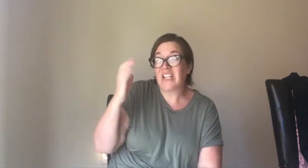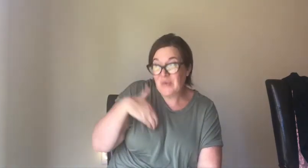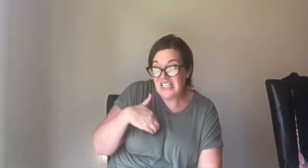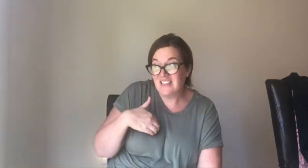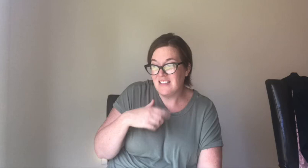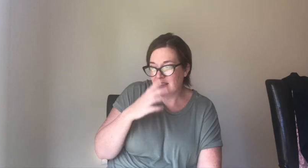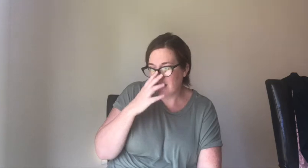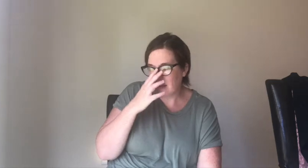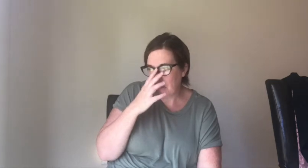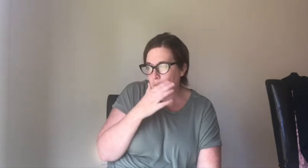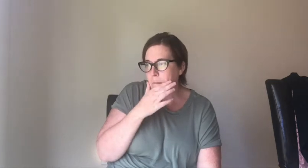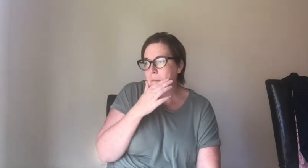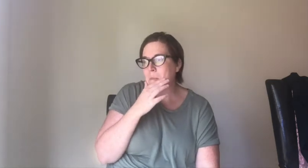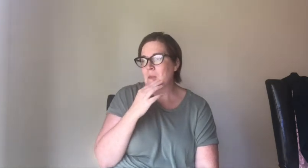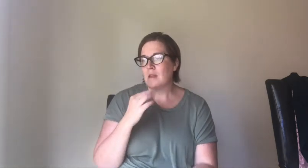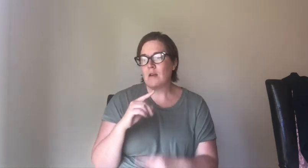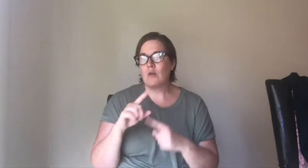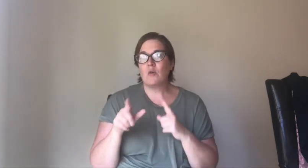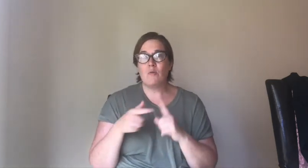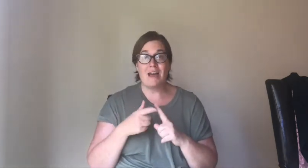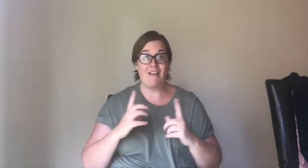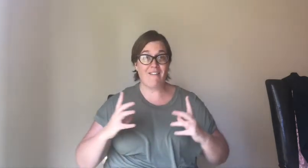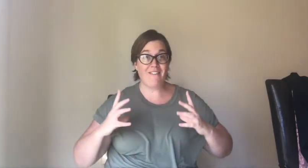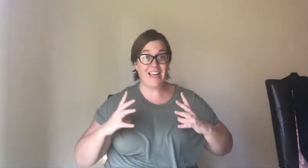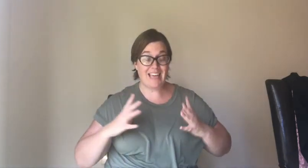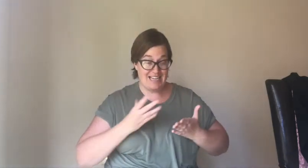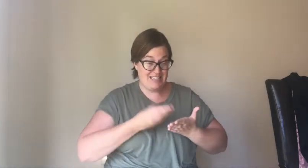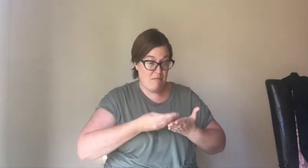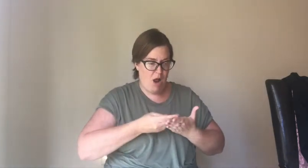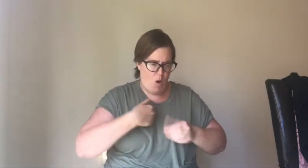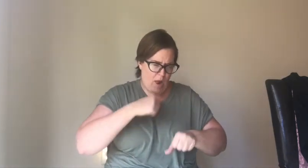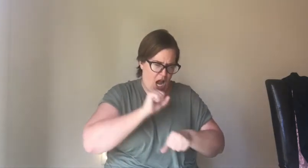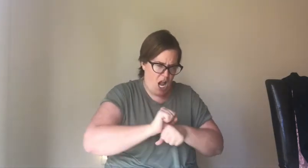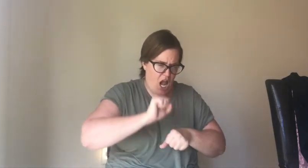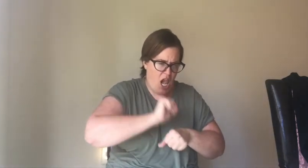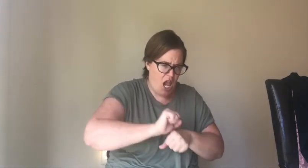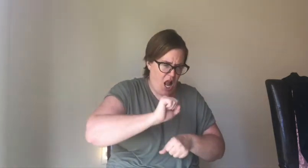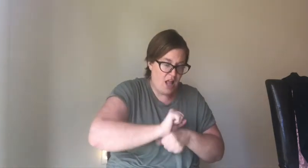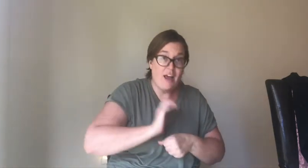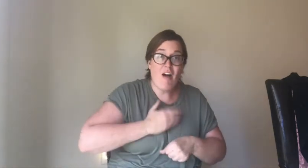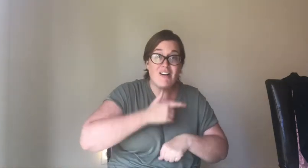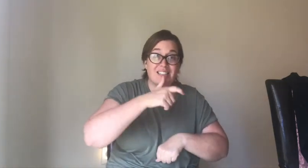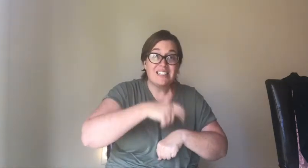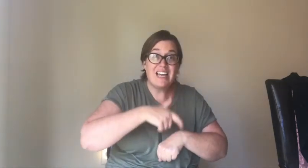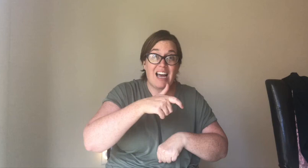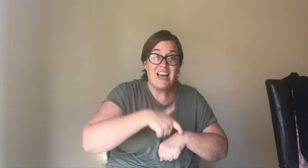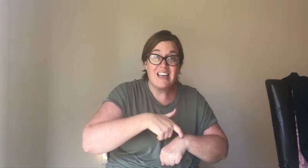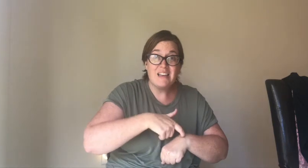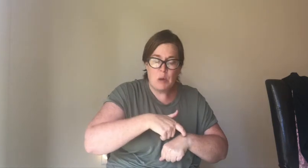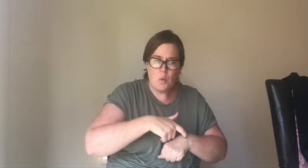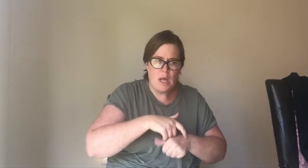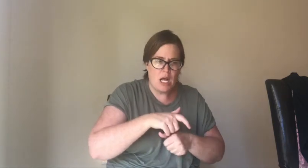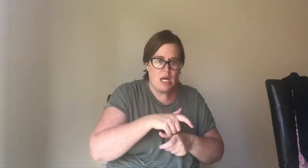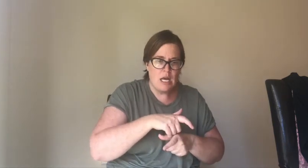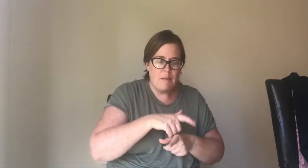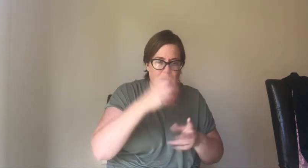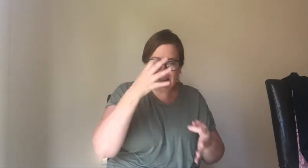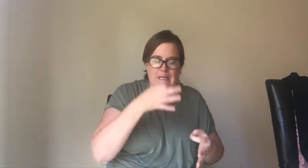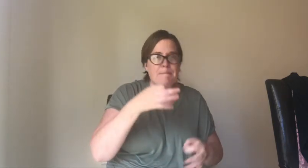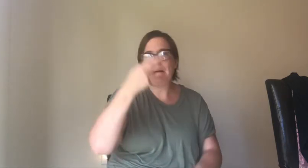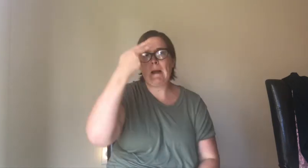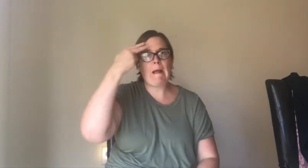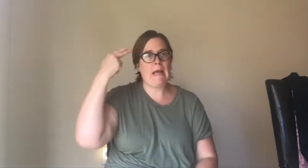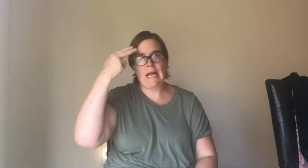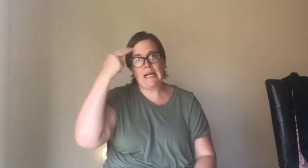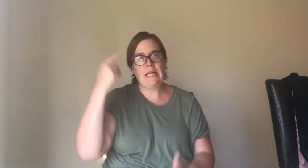in our world today, people look at us and they say, that's weird. Why would you do that? When my wife and I were